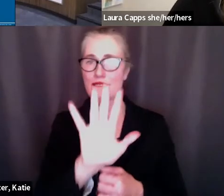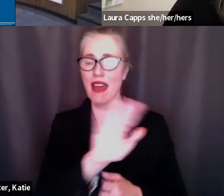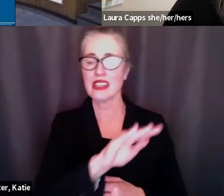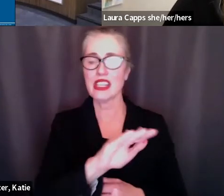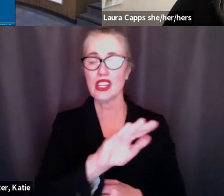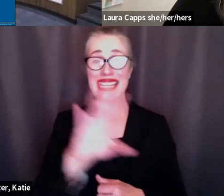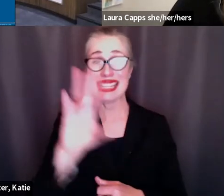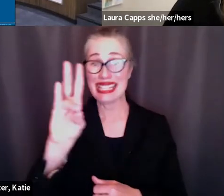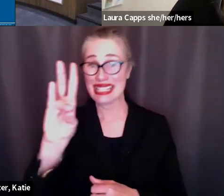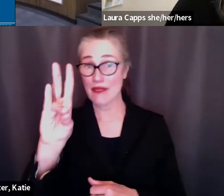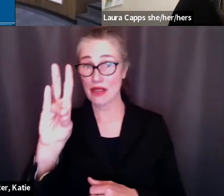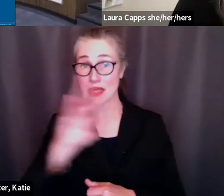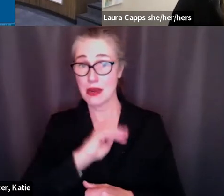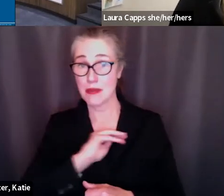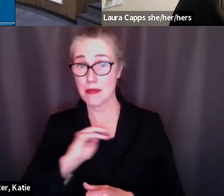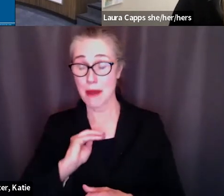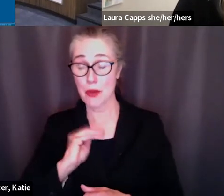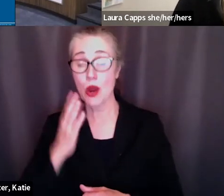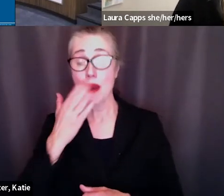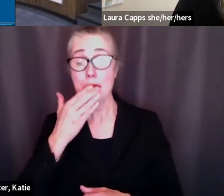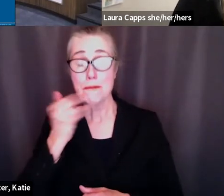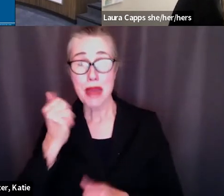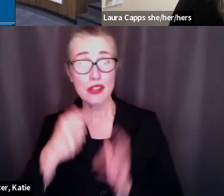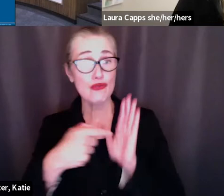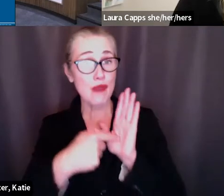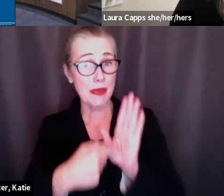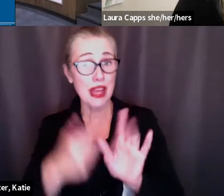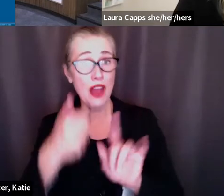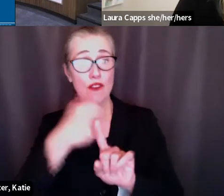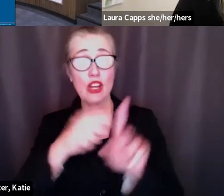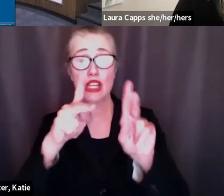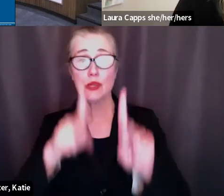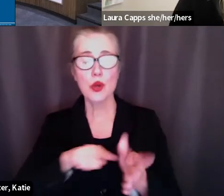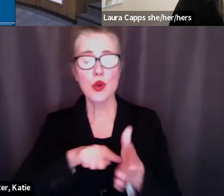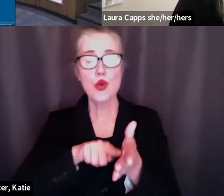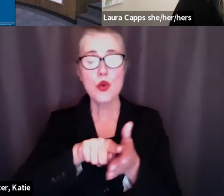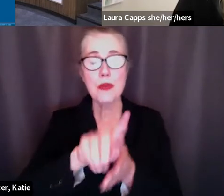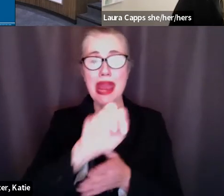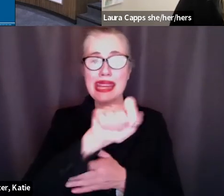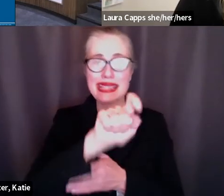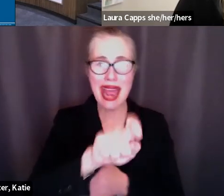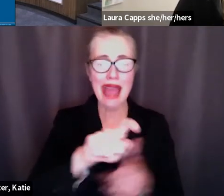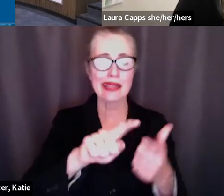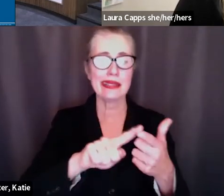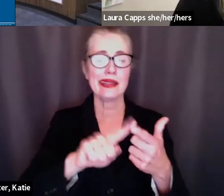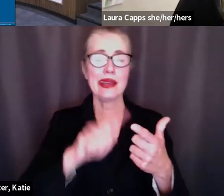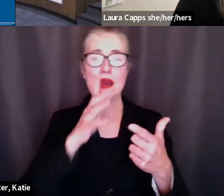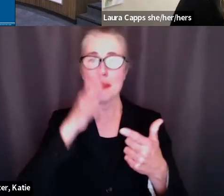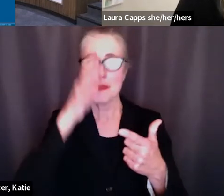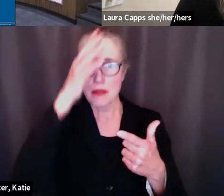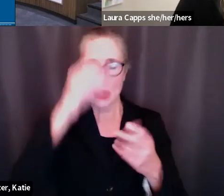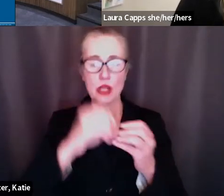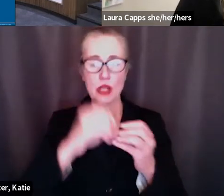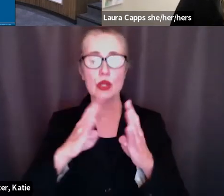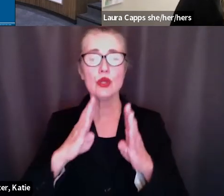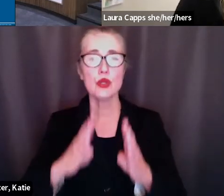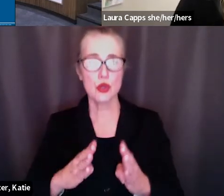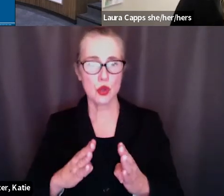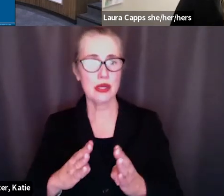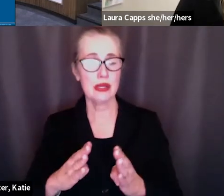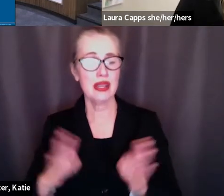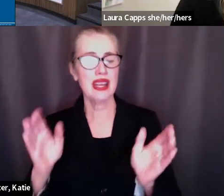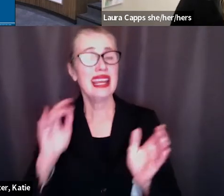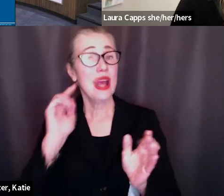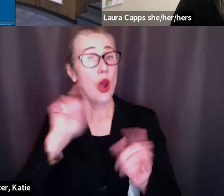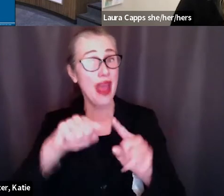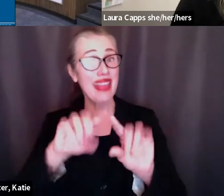representation for every taxpayer voter student and parent smaller districts can be better represented